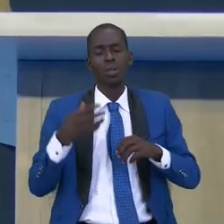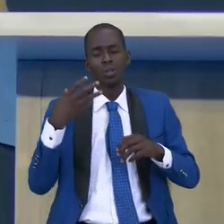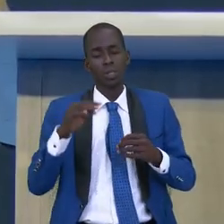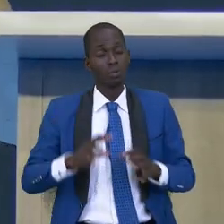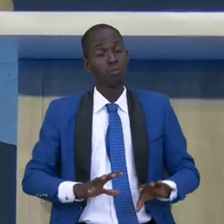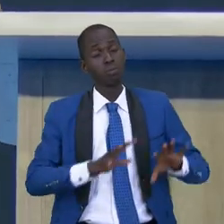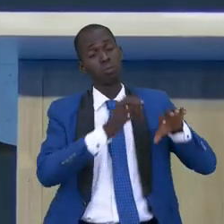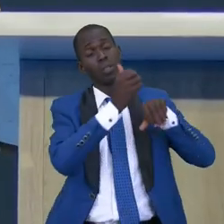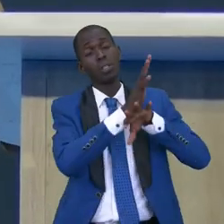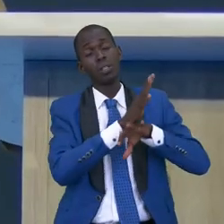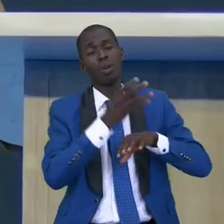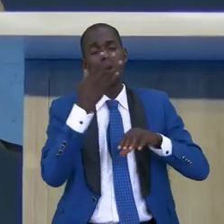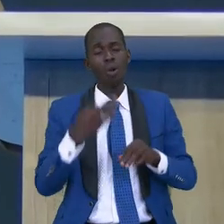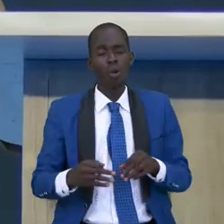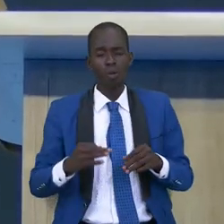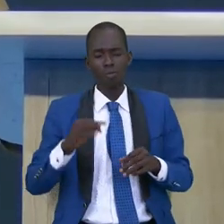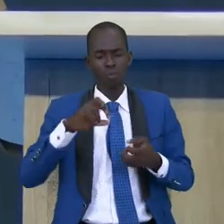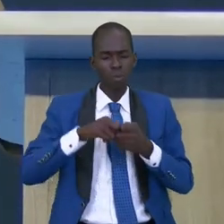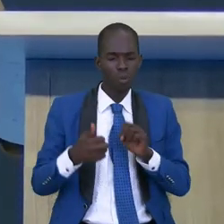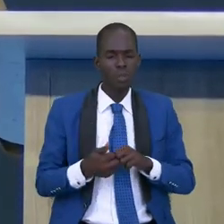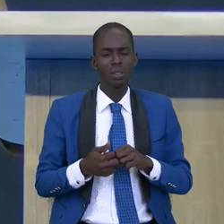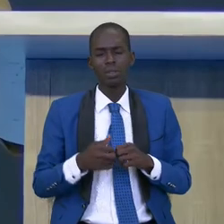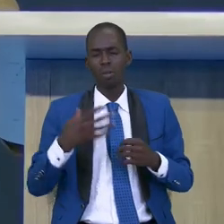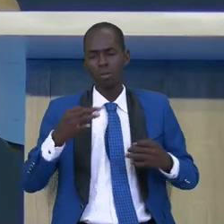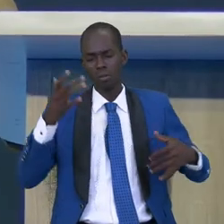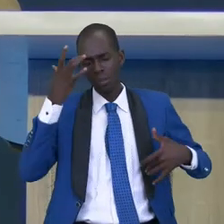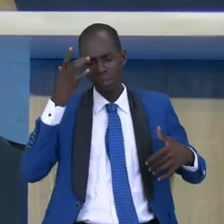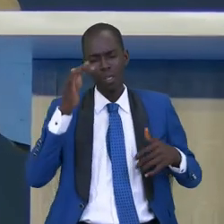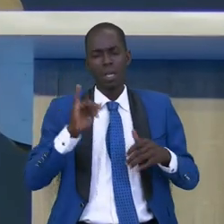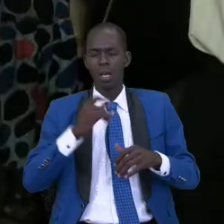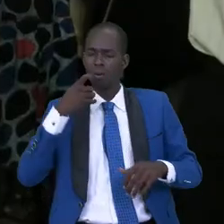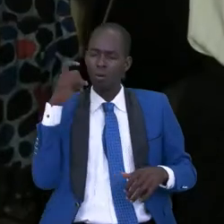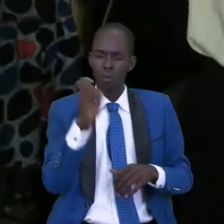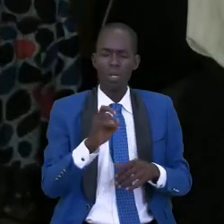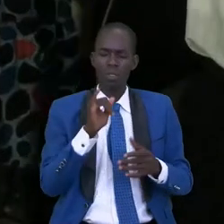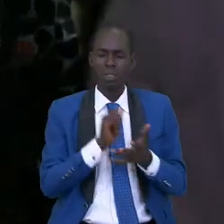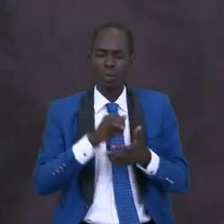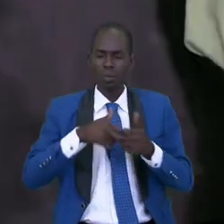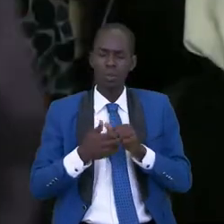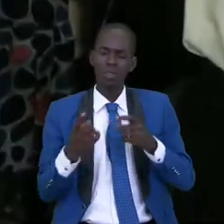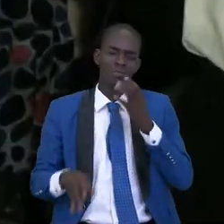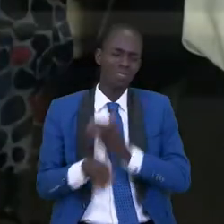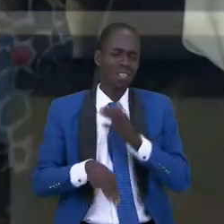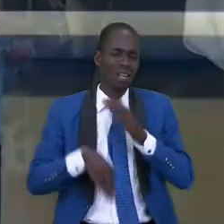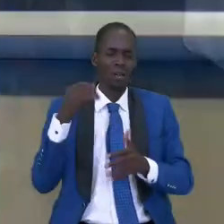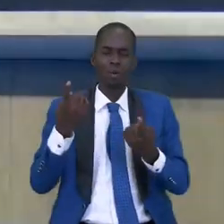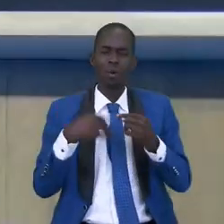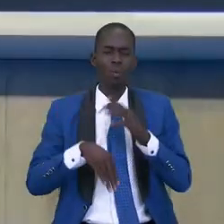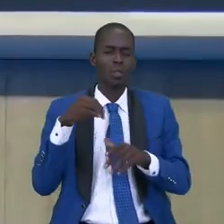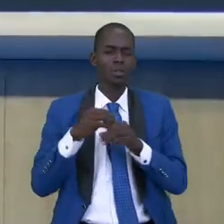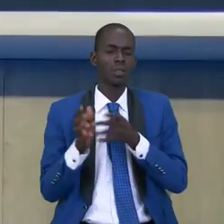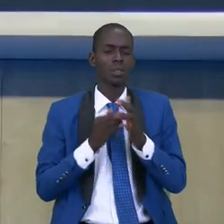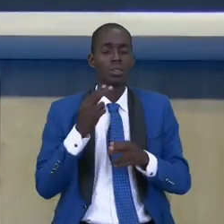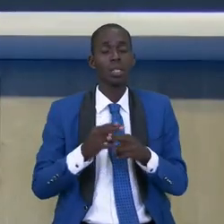been there for a long time, mountain, I command you, get out in Jesus' name. Lord, I pray